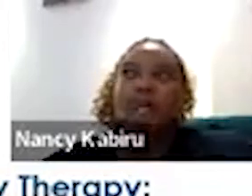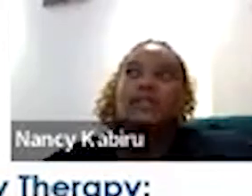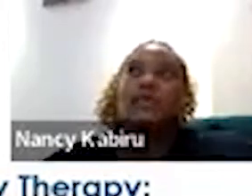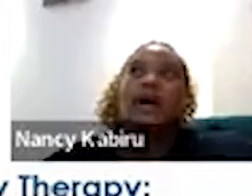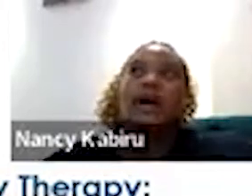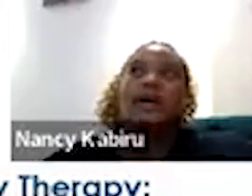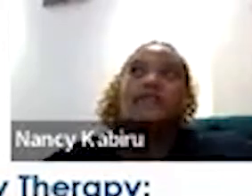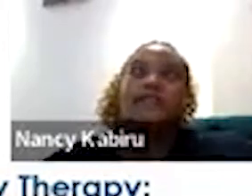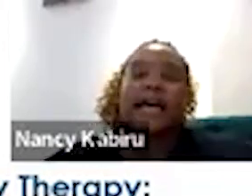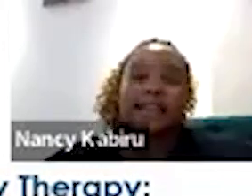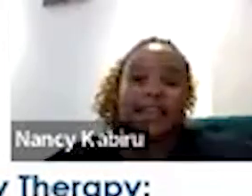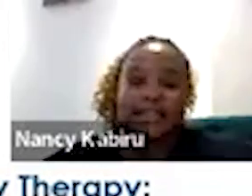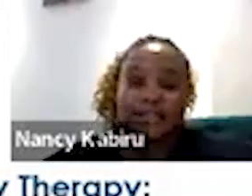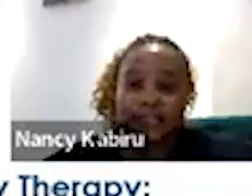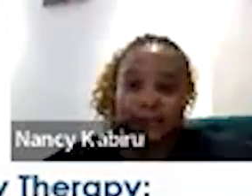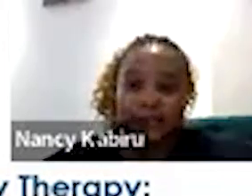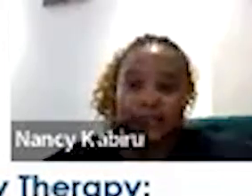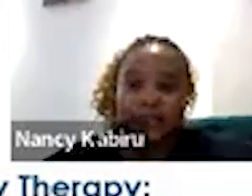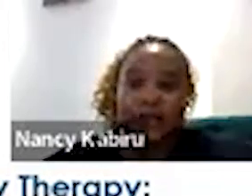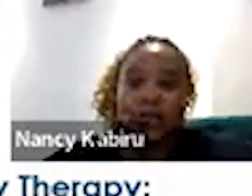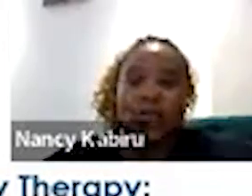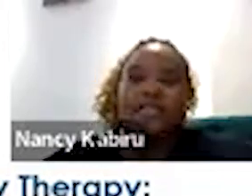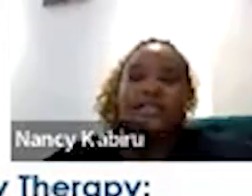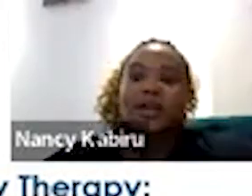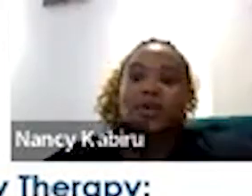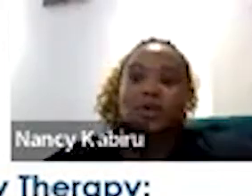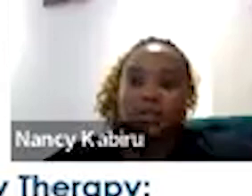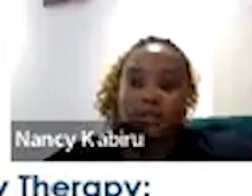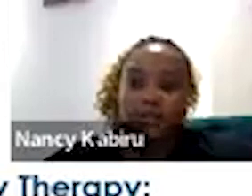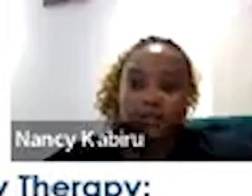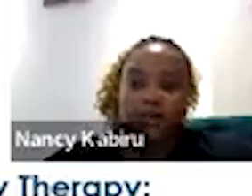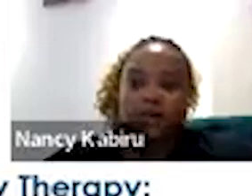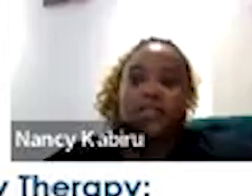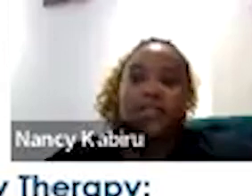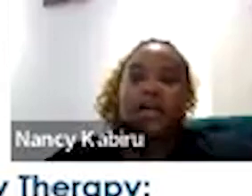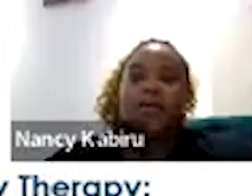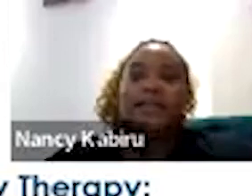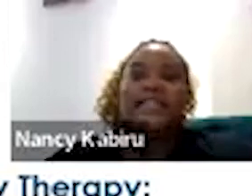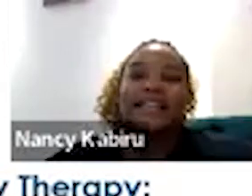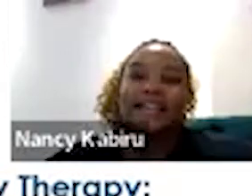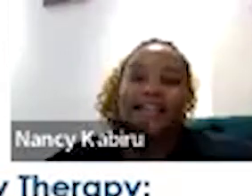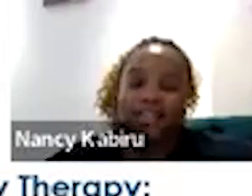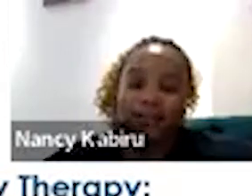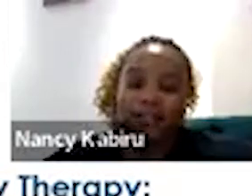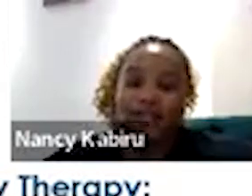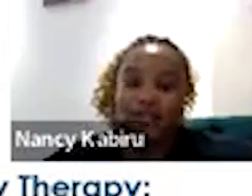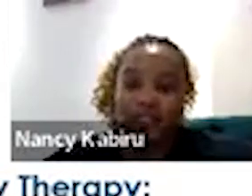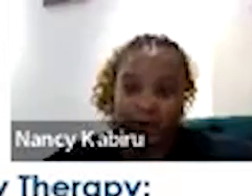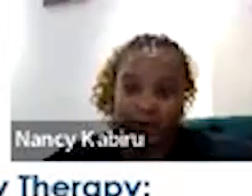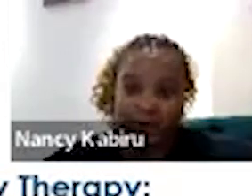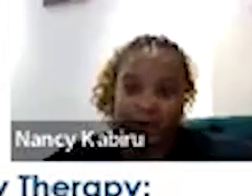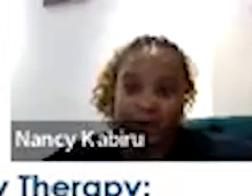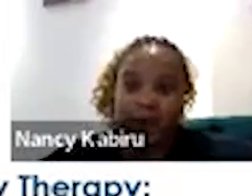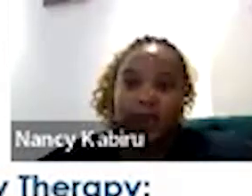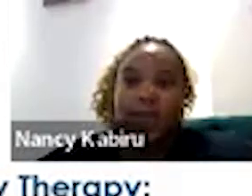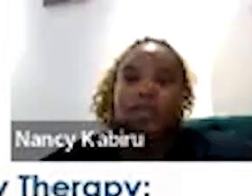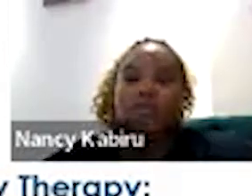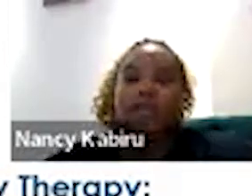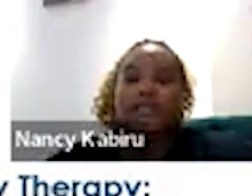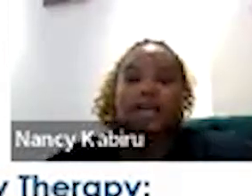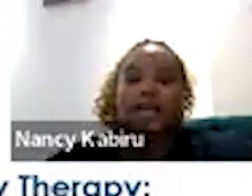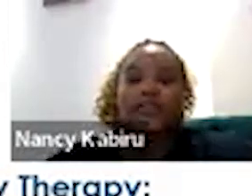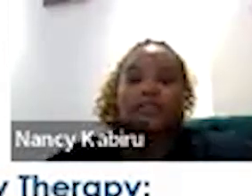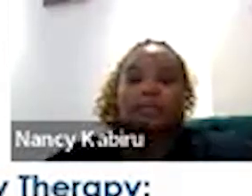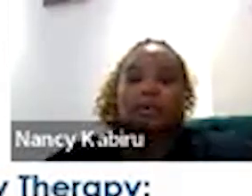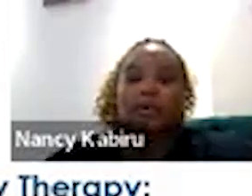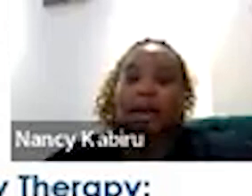is, once you have done the assessment, what is the goal, or what is the next step that you take? I